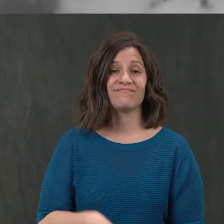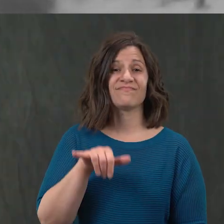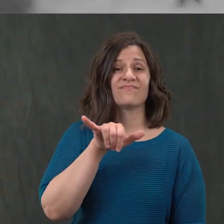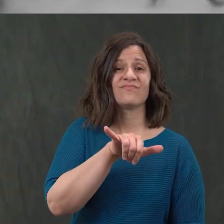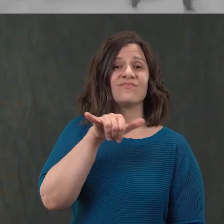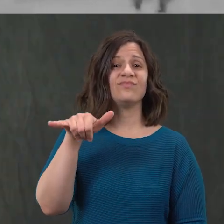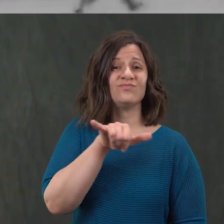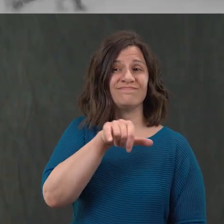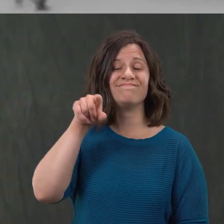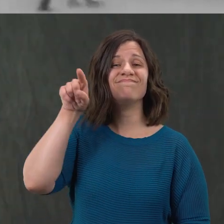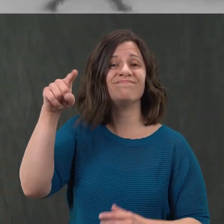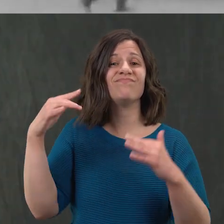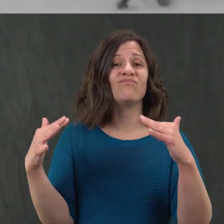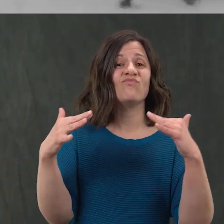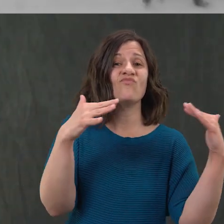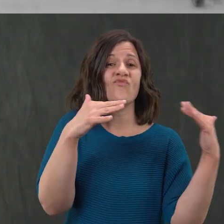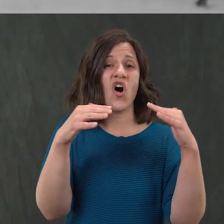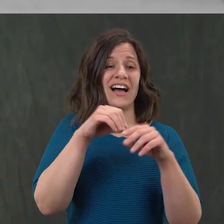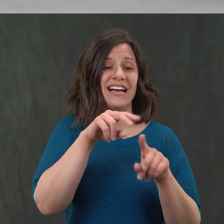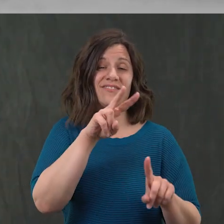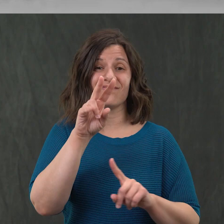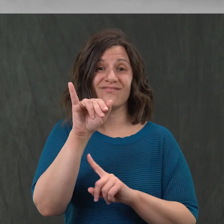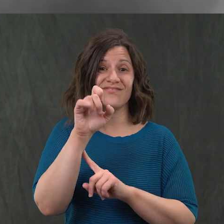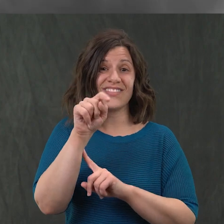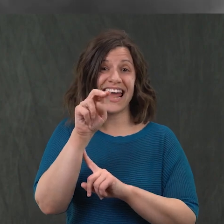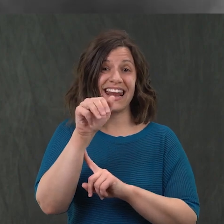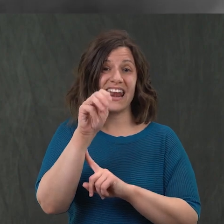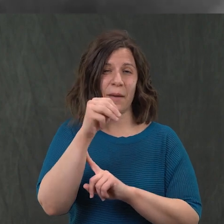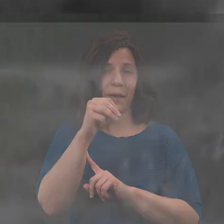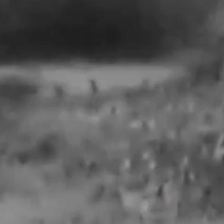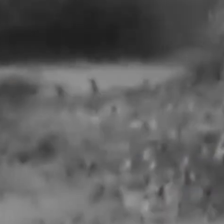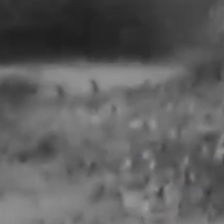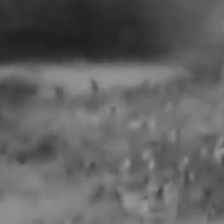2 women crying. There was also a war in Vietnam.